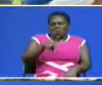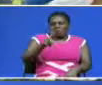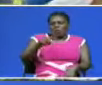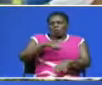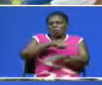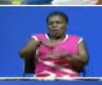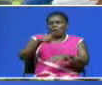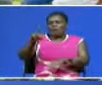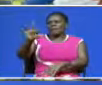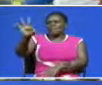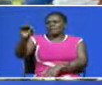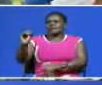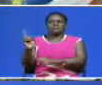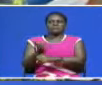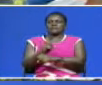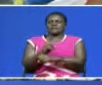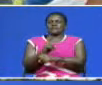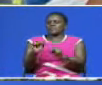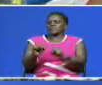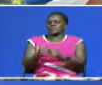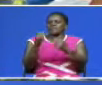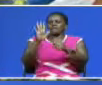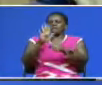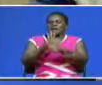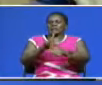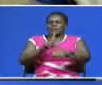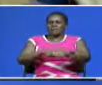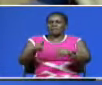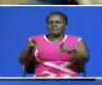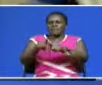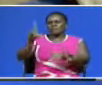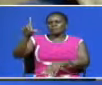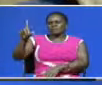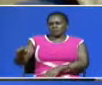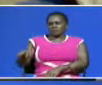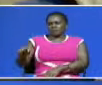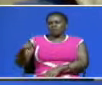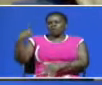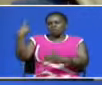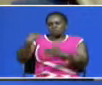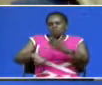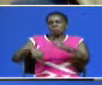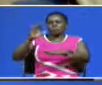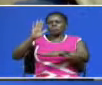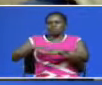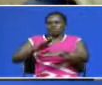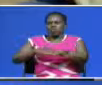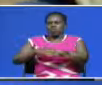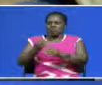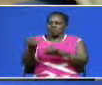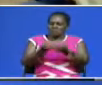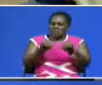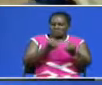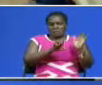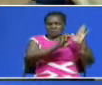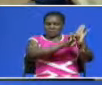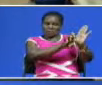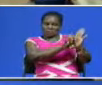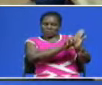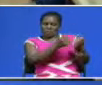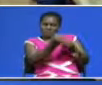1.5. So I've saved 1.5 hours. And also it's cheaper. The rates are good because basically if you're using a vehicle, maybe you'll spend